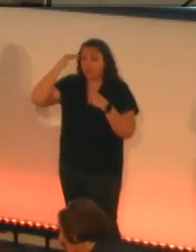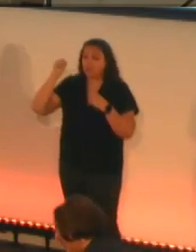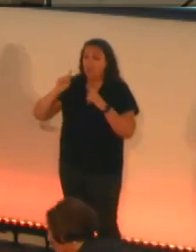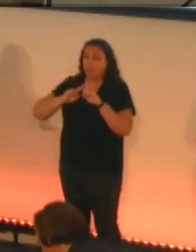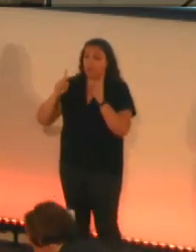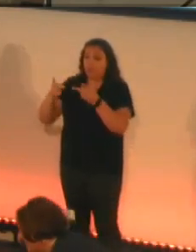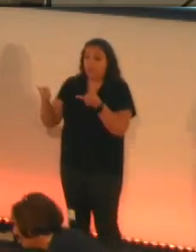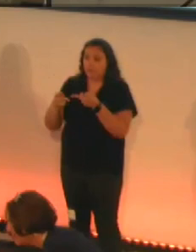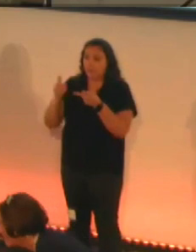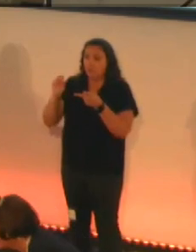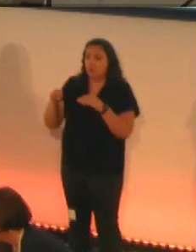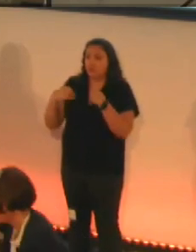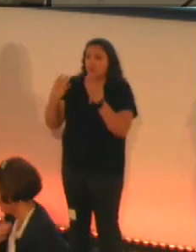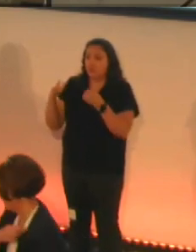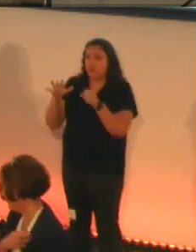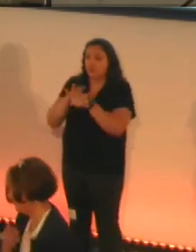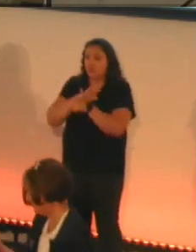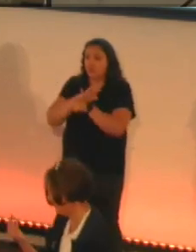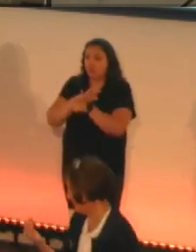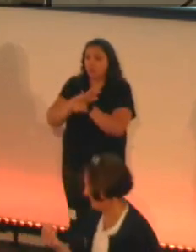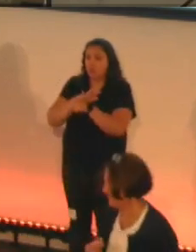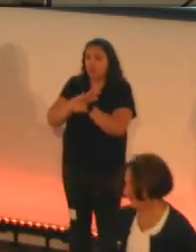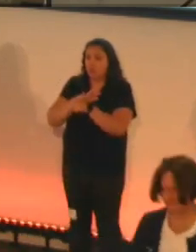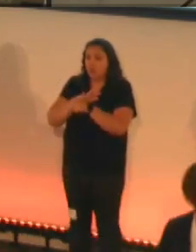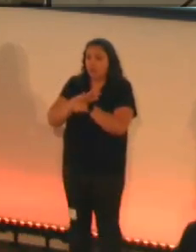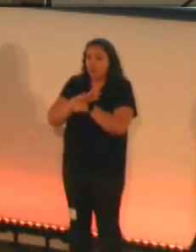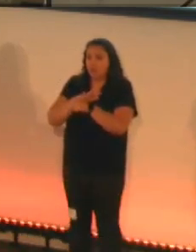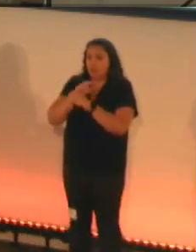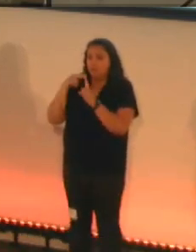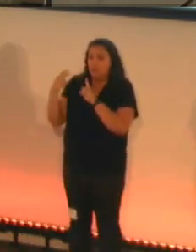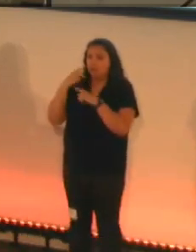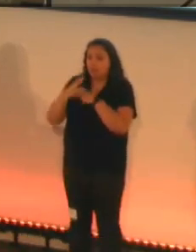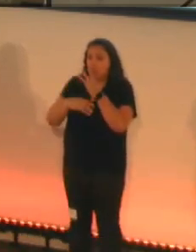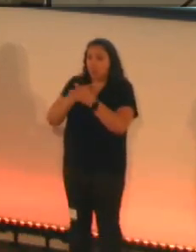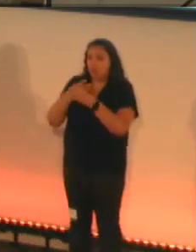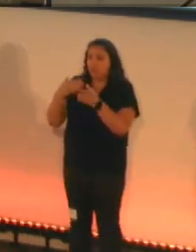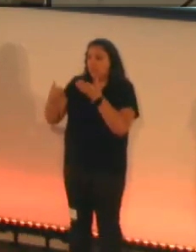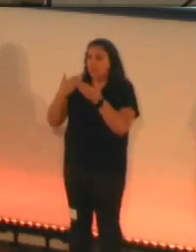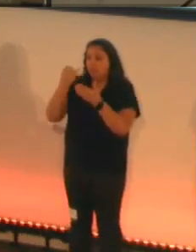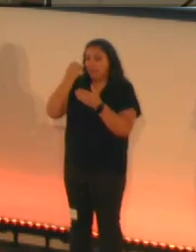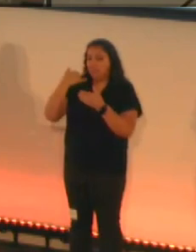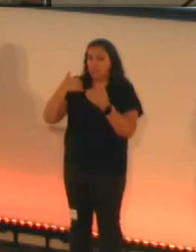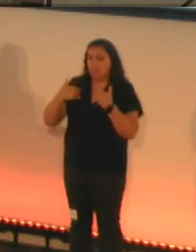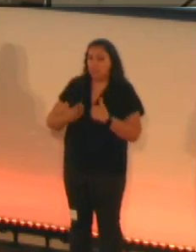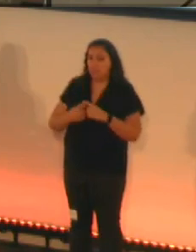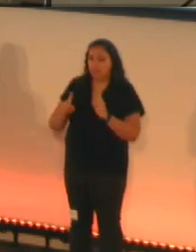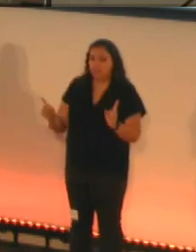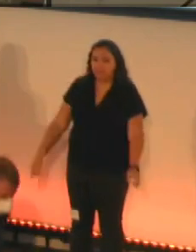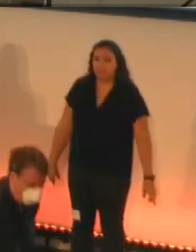we could actually still give them like a full human kind of perspective of the world, even if their body was different.